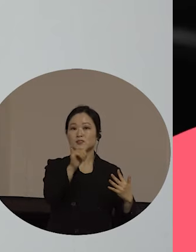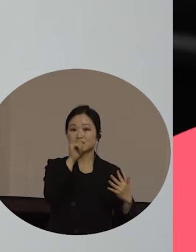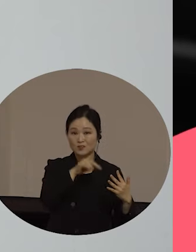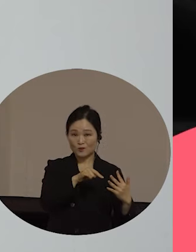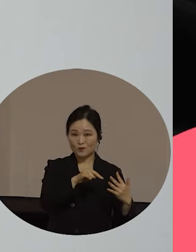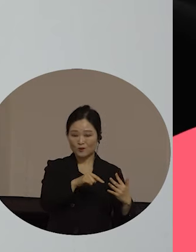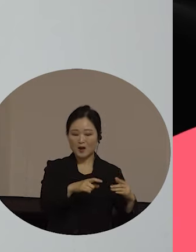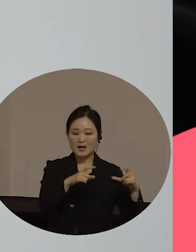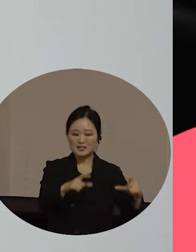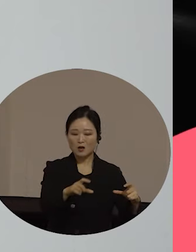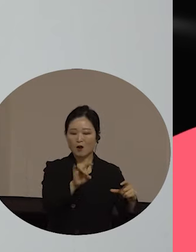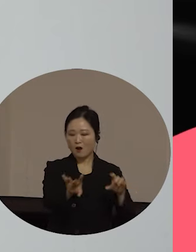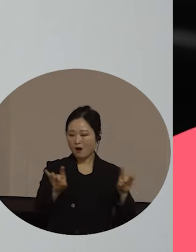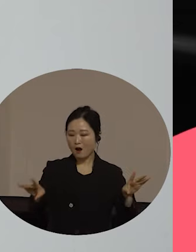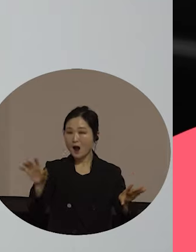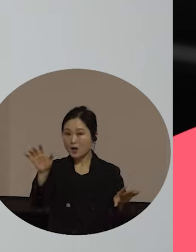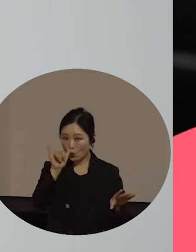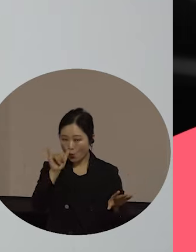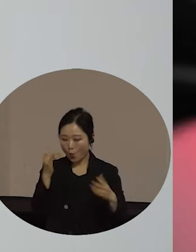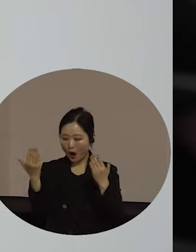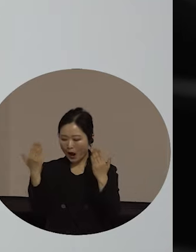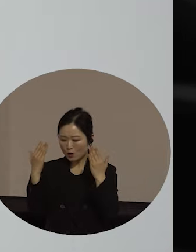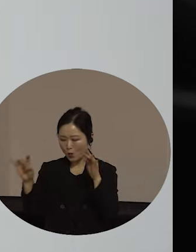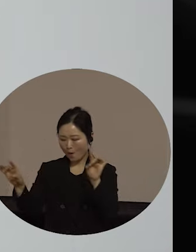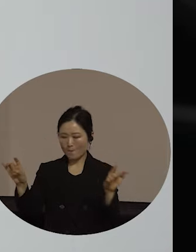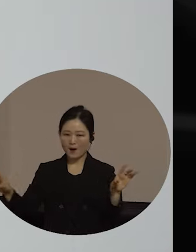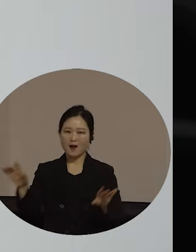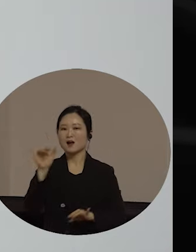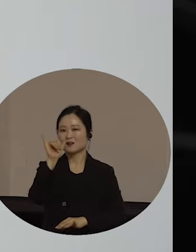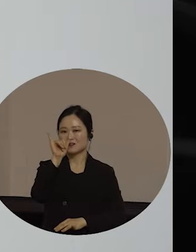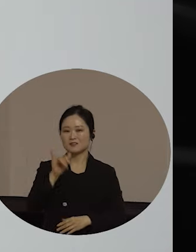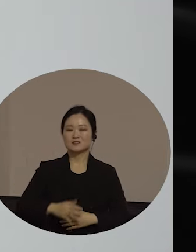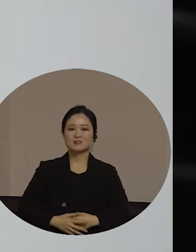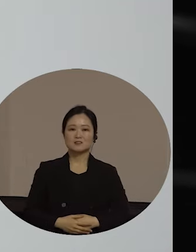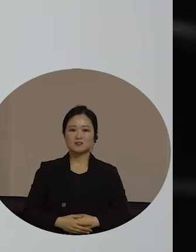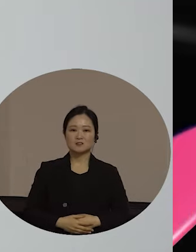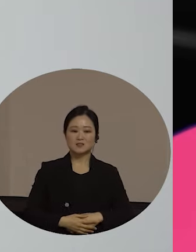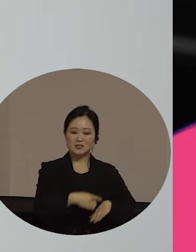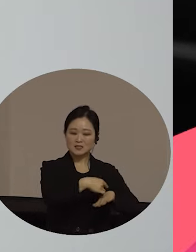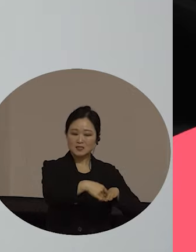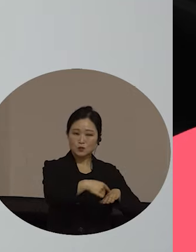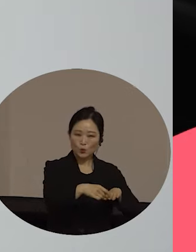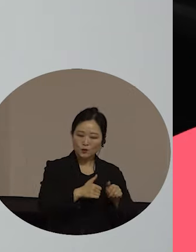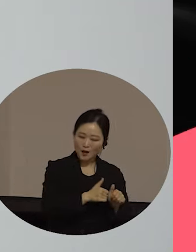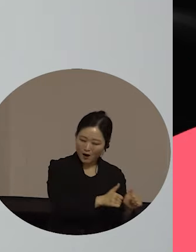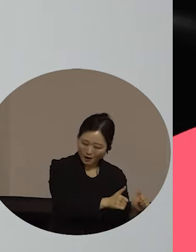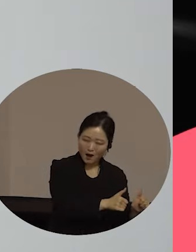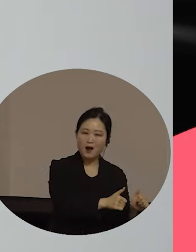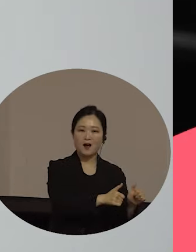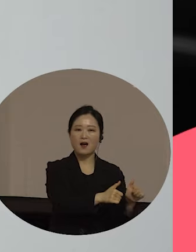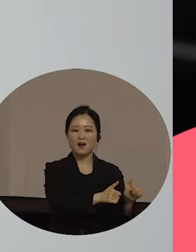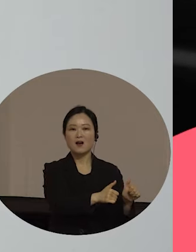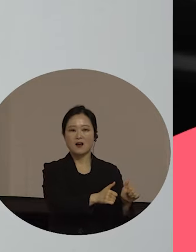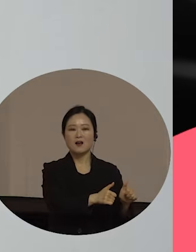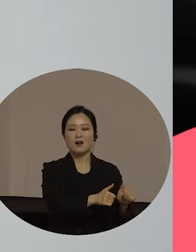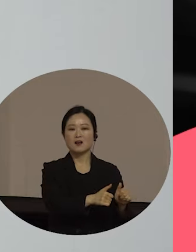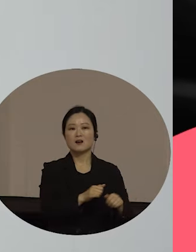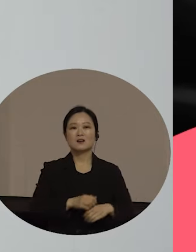as we also do have the ethnic groups, the different, which means the different cultural programs in the